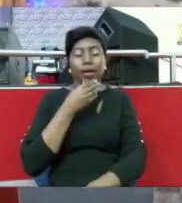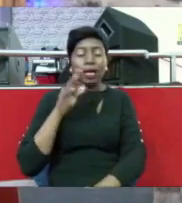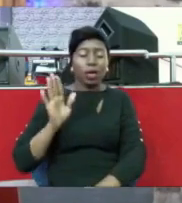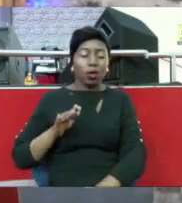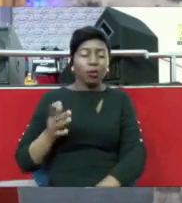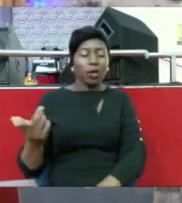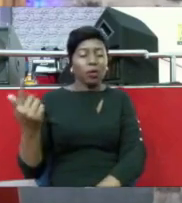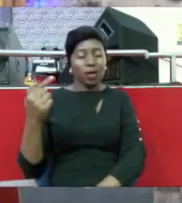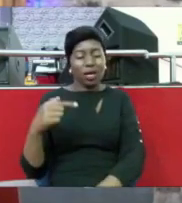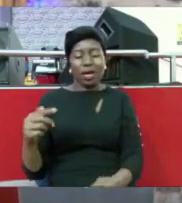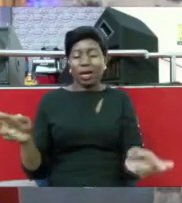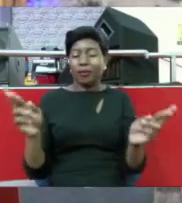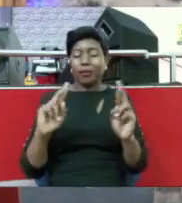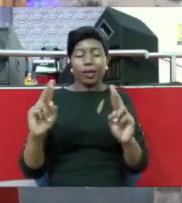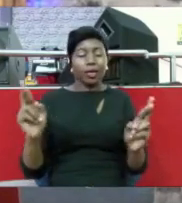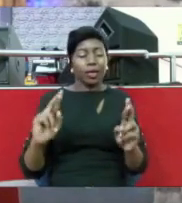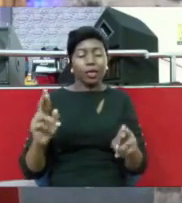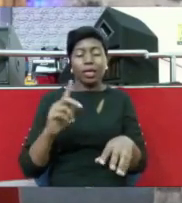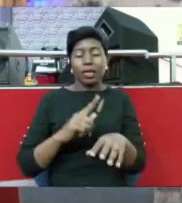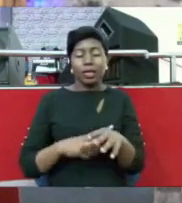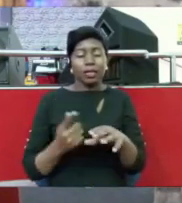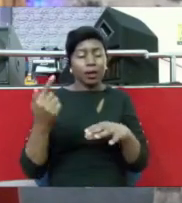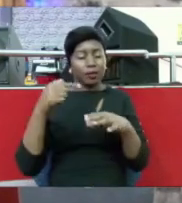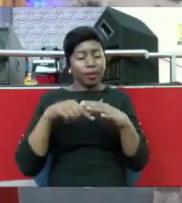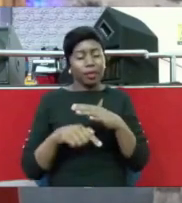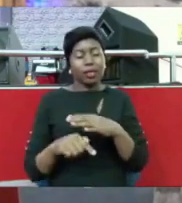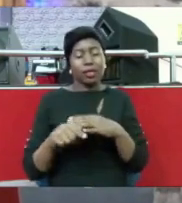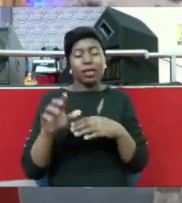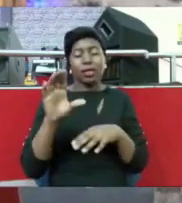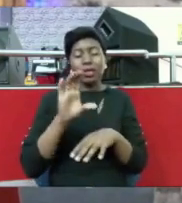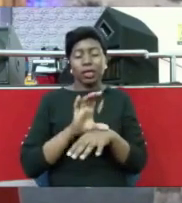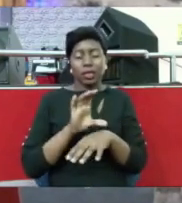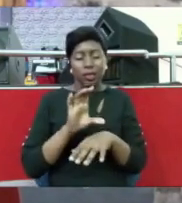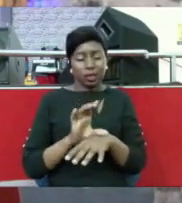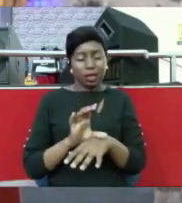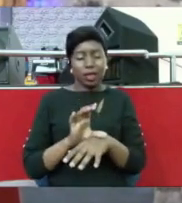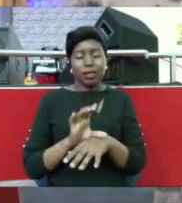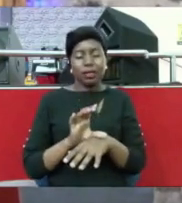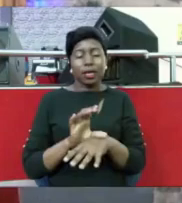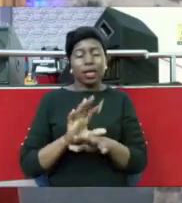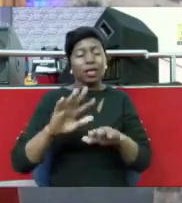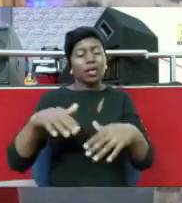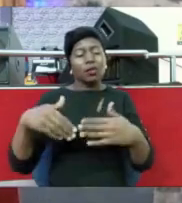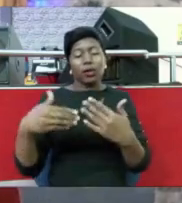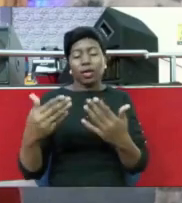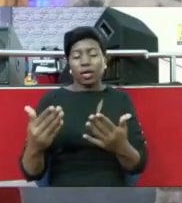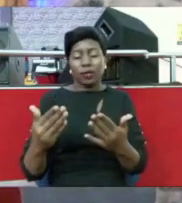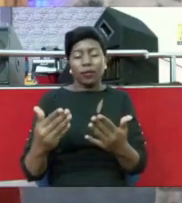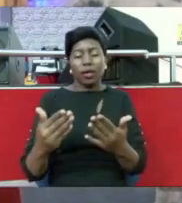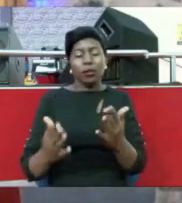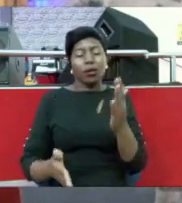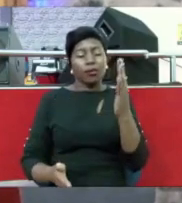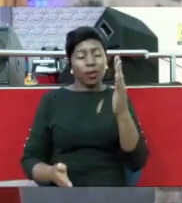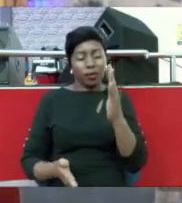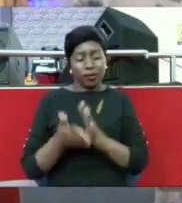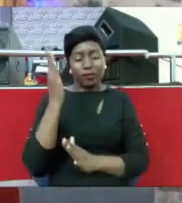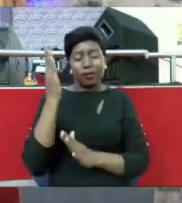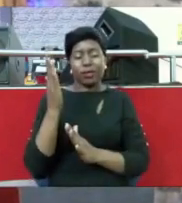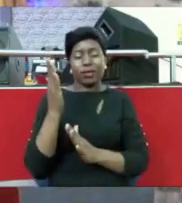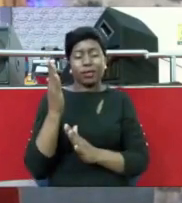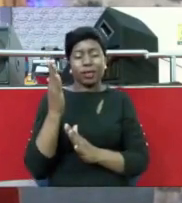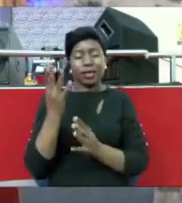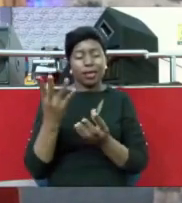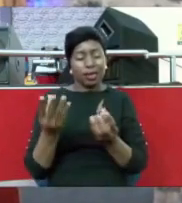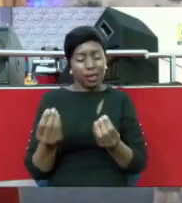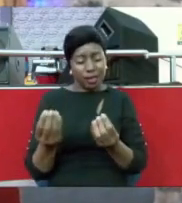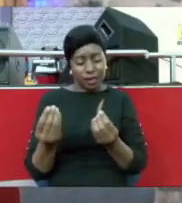the house of God. Ninaomba watu hawa watakuja wakiwa tayari wanapokuja. So that even our giving can be quick and fast. Ili kutolea kwetu kuwe rahisi na haraka. Because